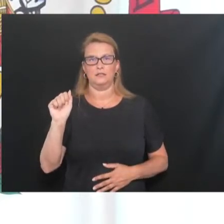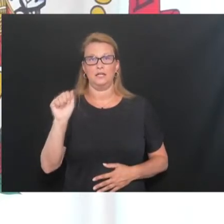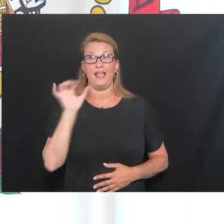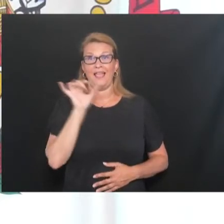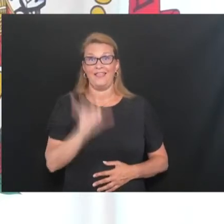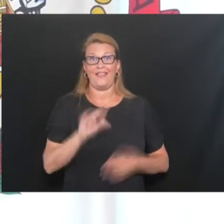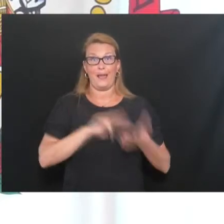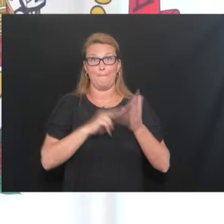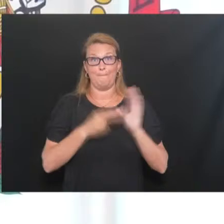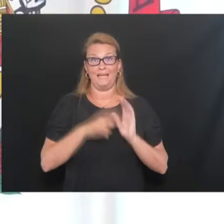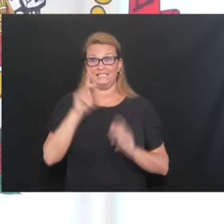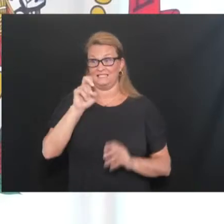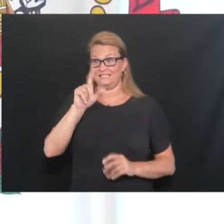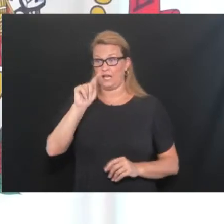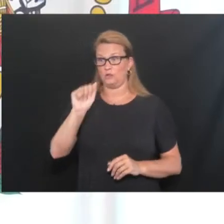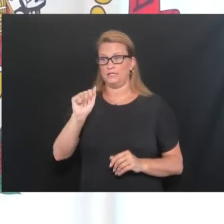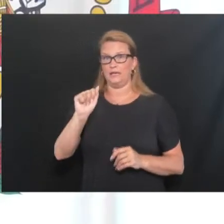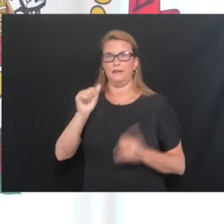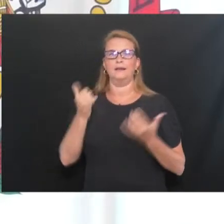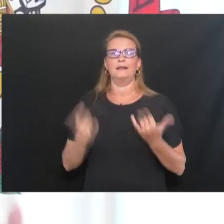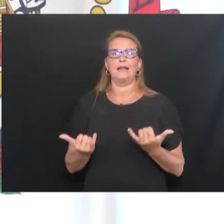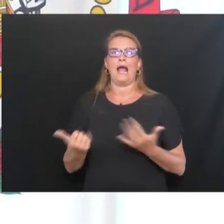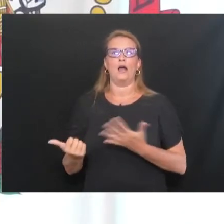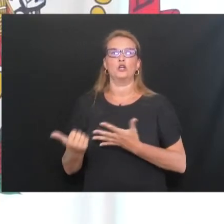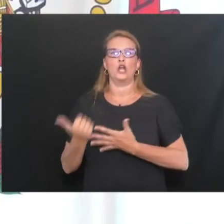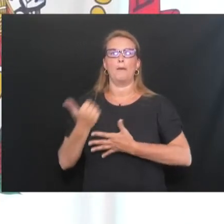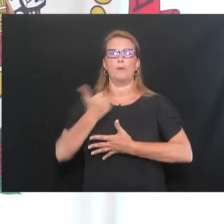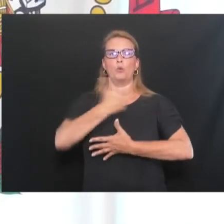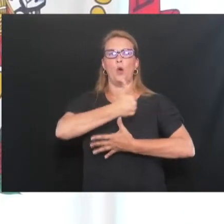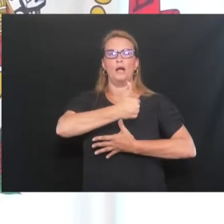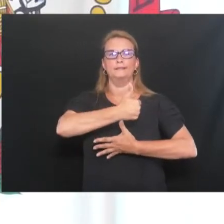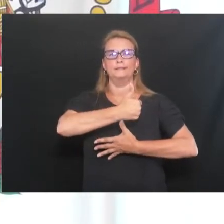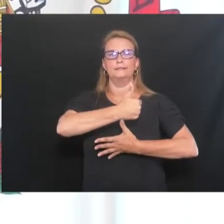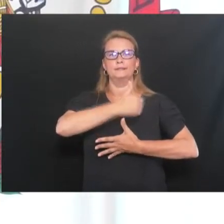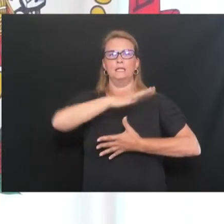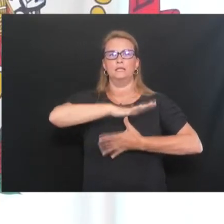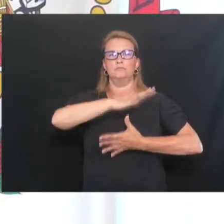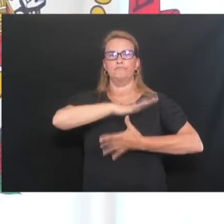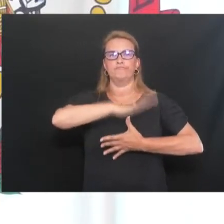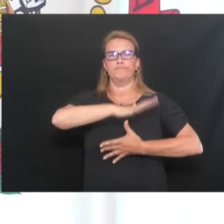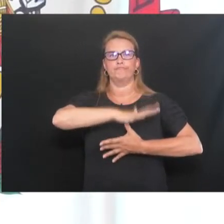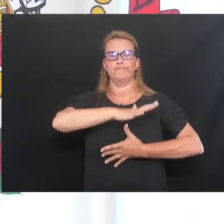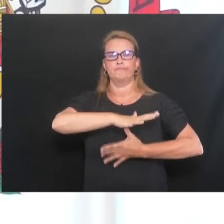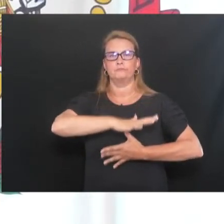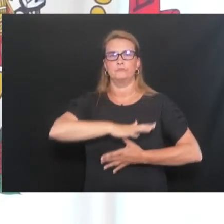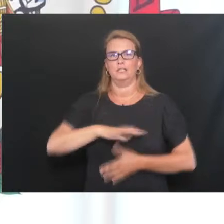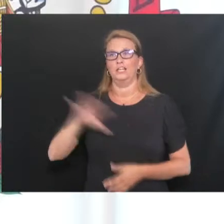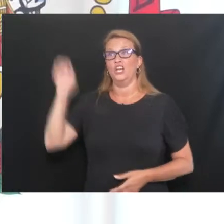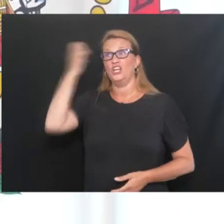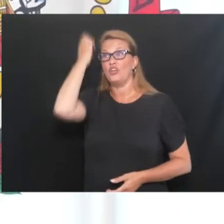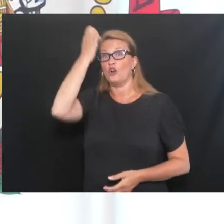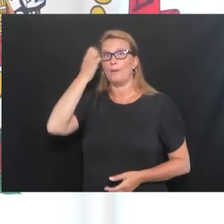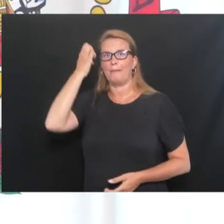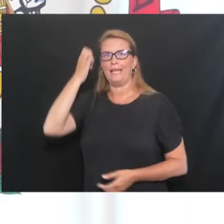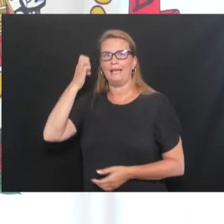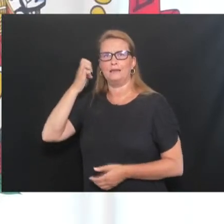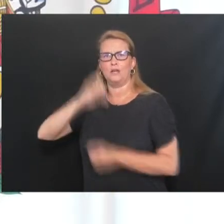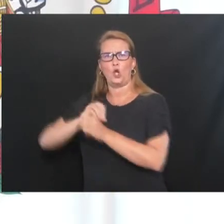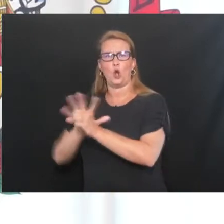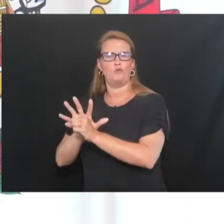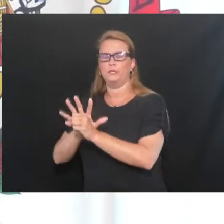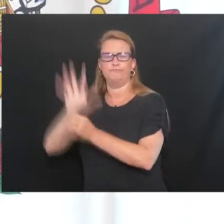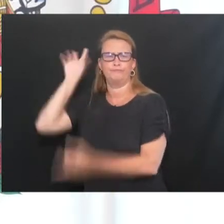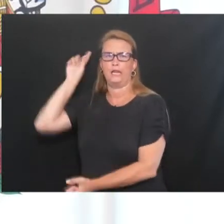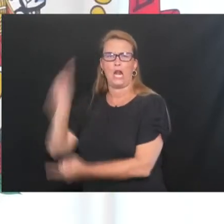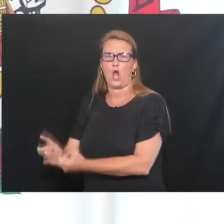variant is dominating now. The European strain or whatever is lesser. The variant is kind